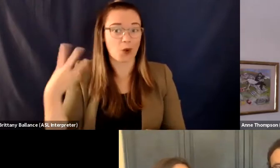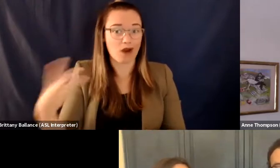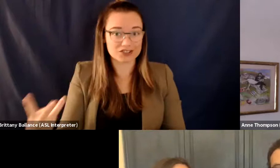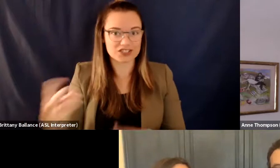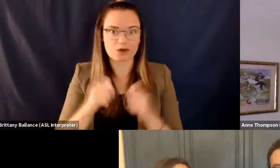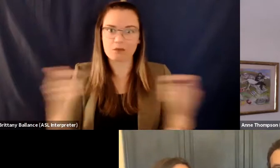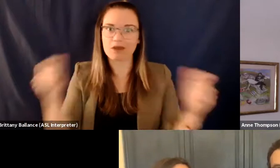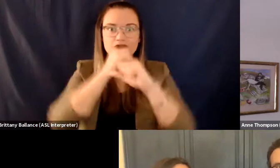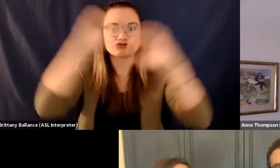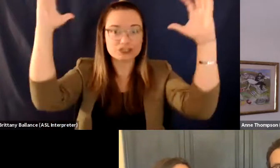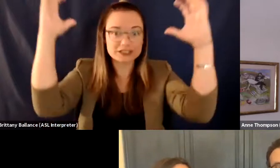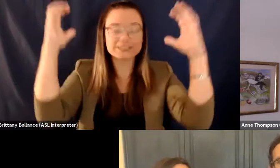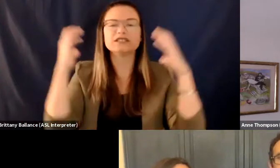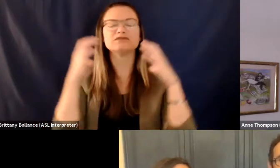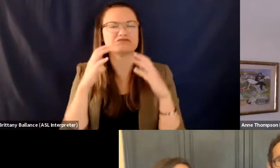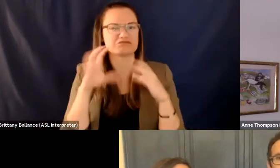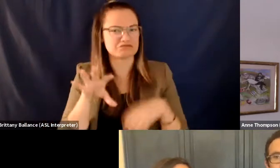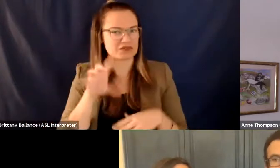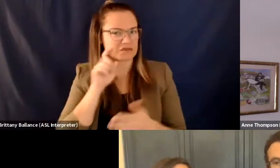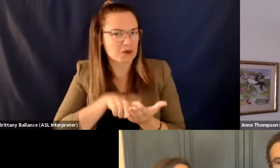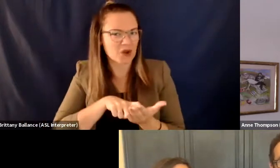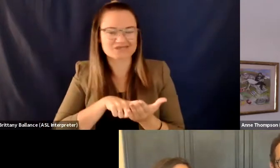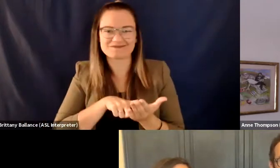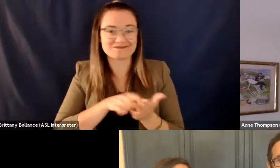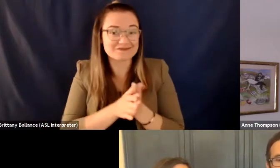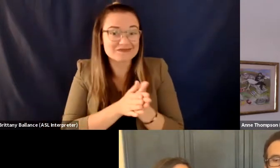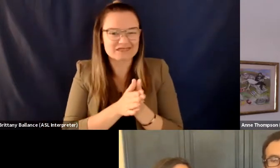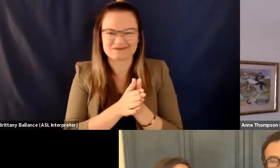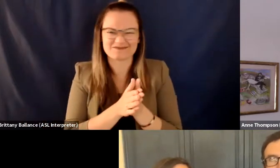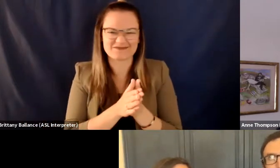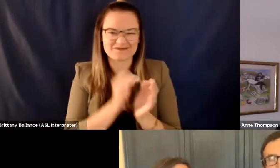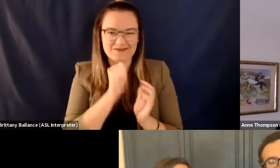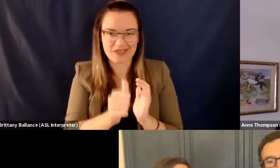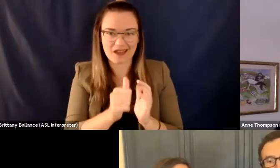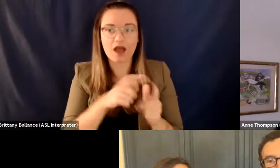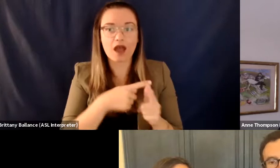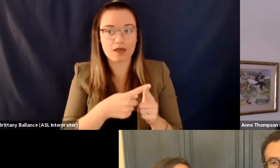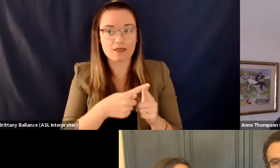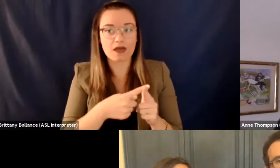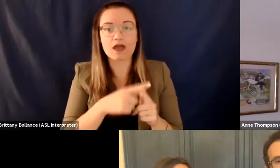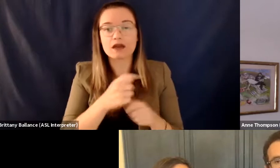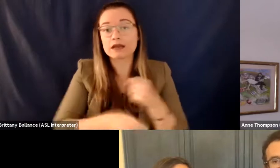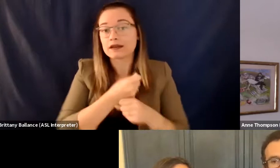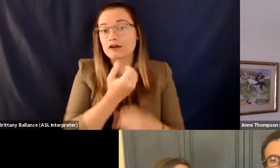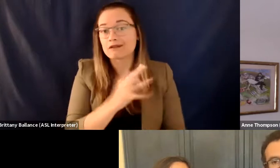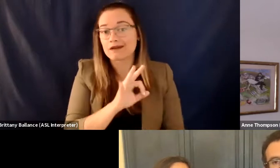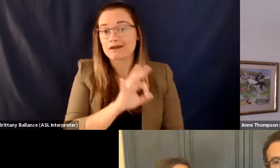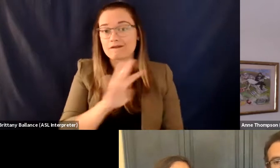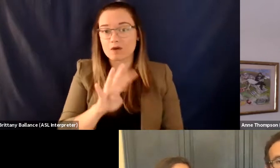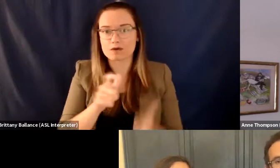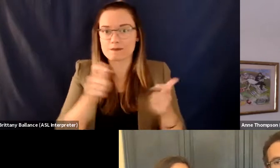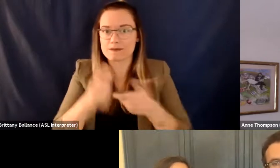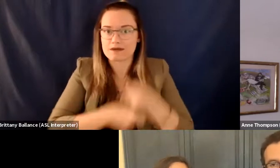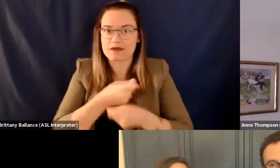big dreams and discovered pretty quickly that that wasn't the place I wanted to be. And actually that 1994 was a huge year for documentary